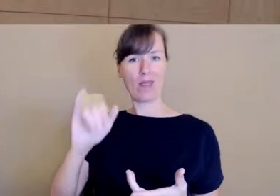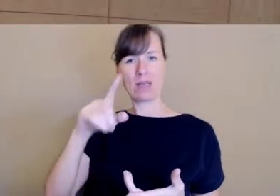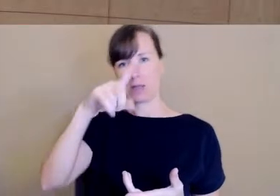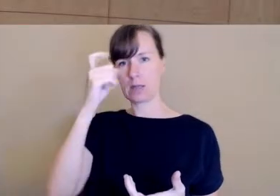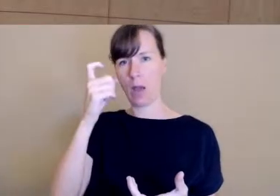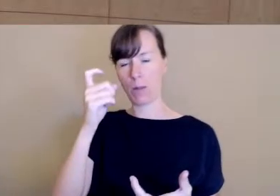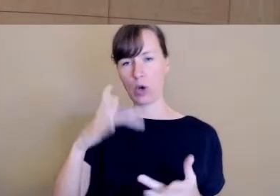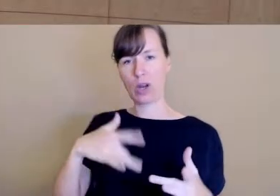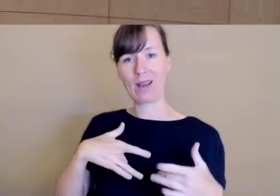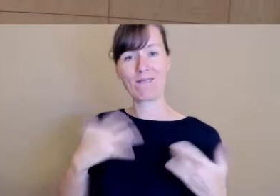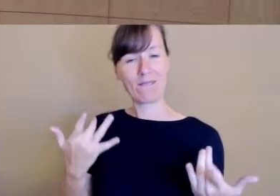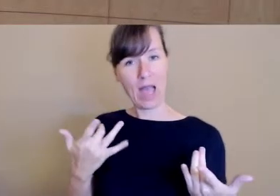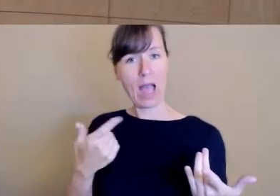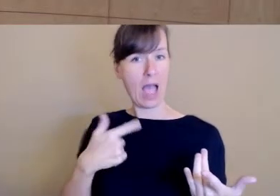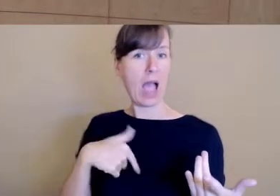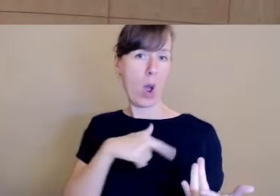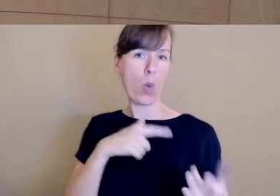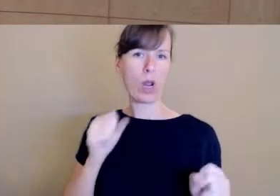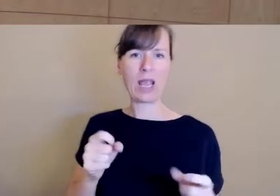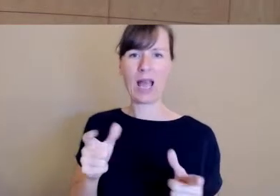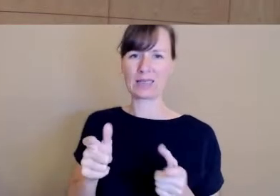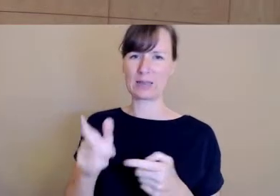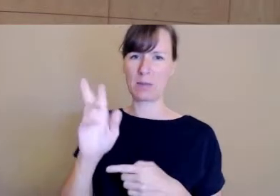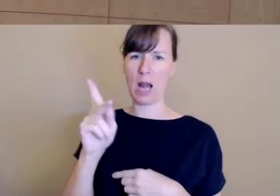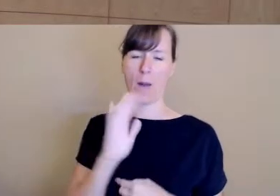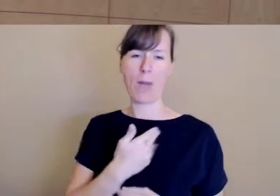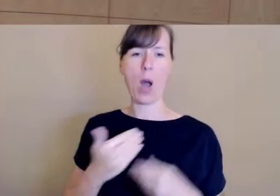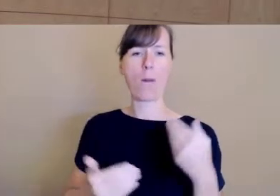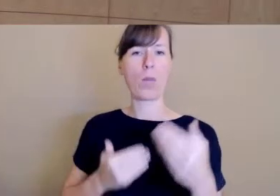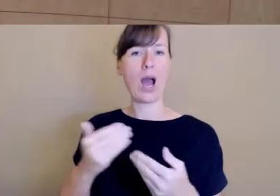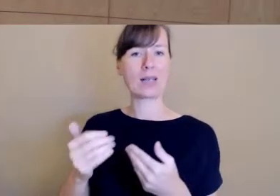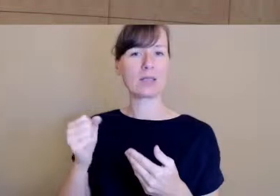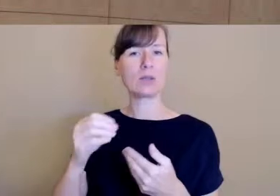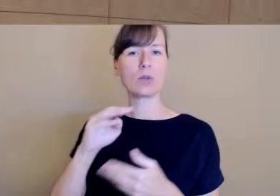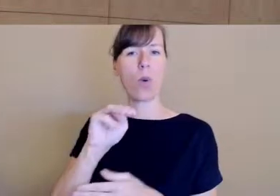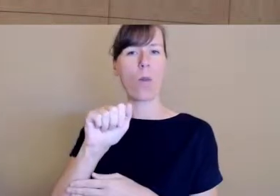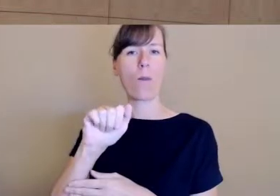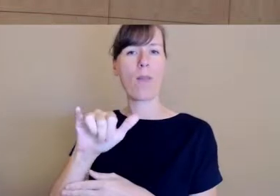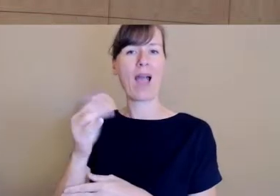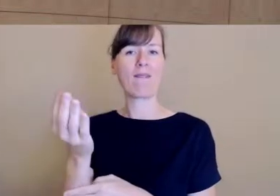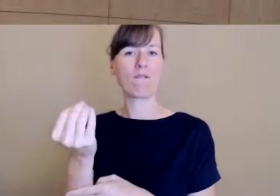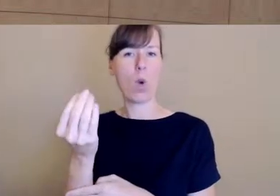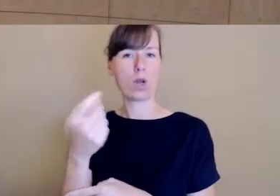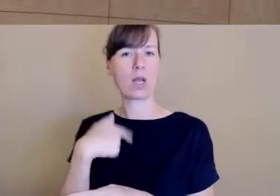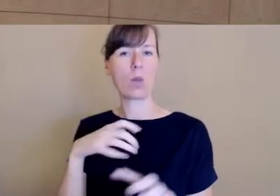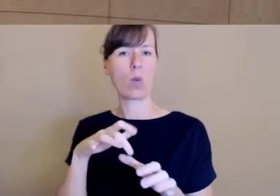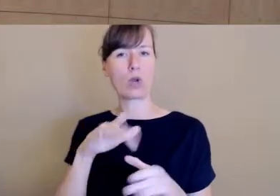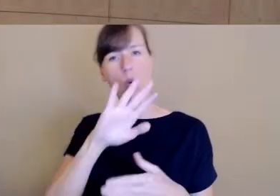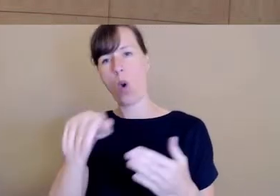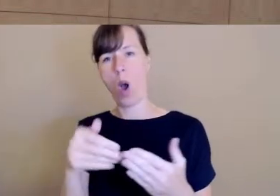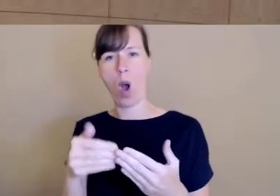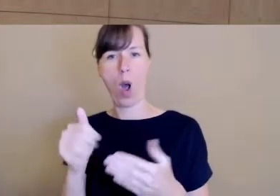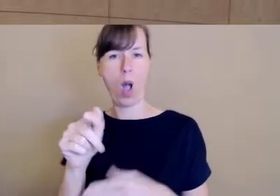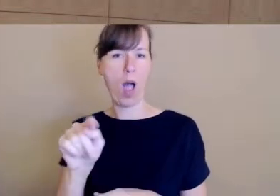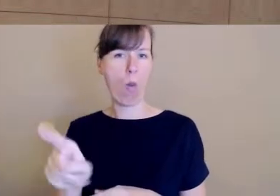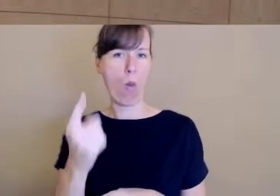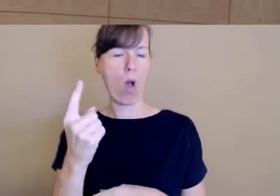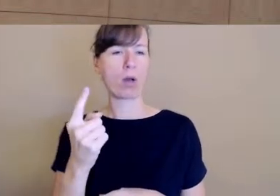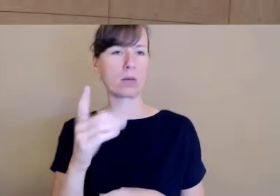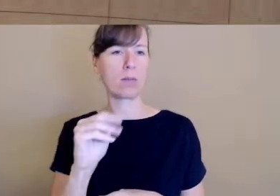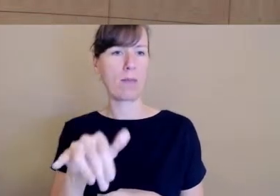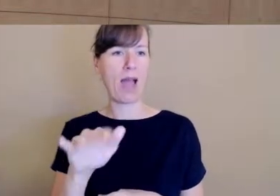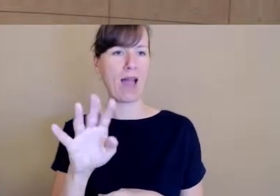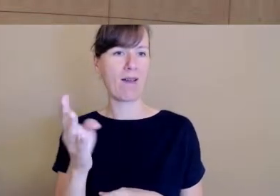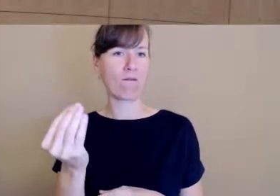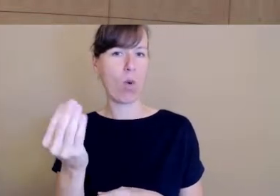can speed up our process so that on May 14th, we do it all at the May 14 town meeting.